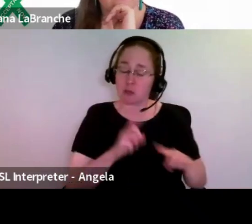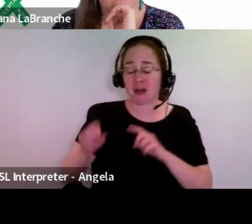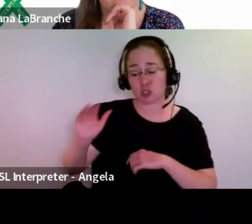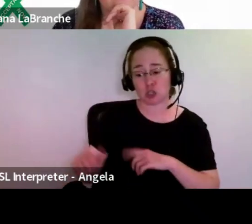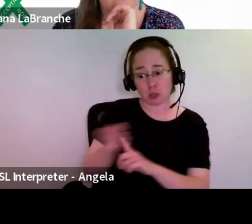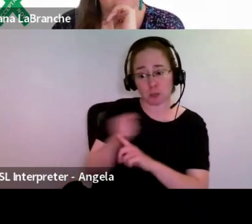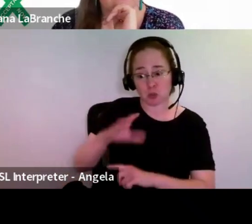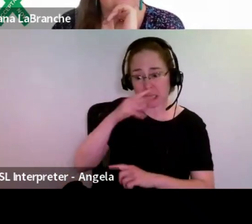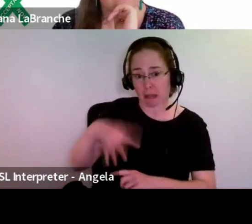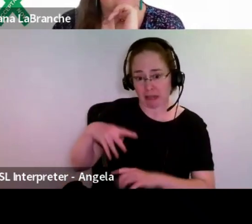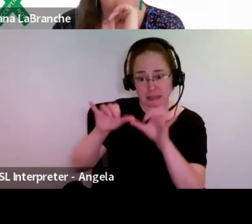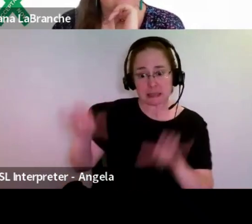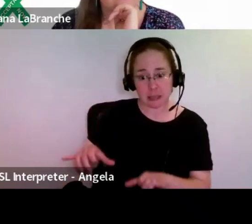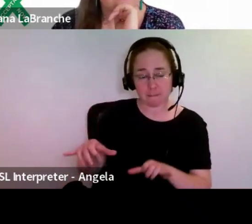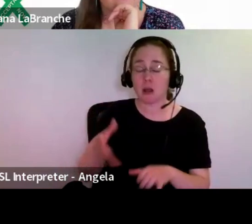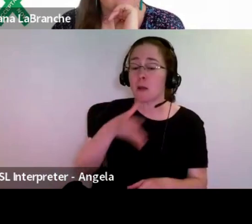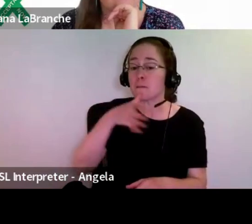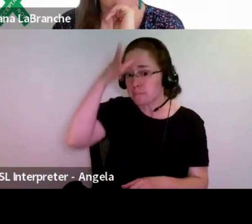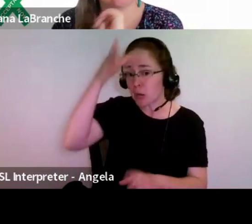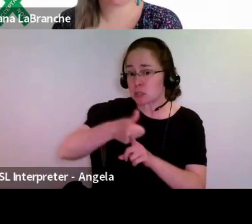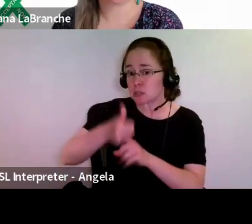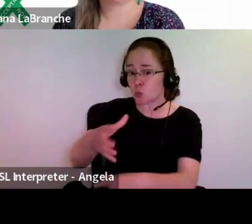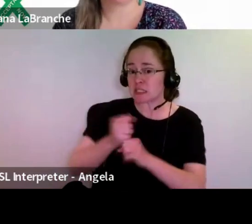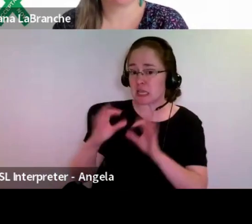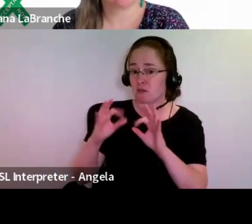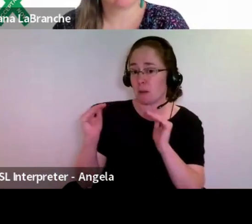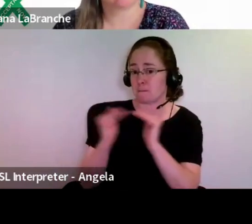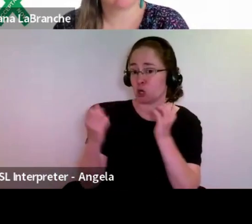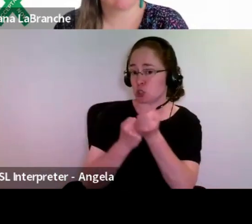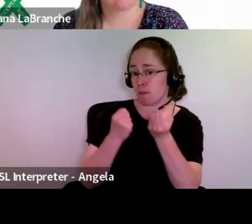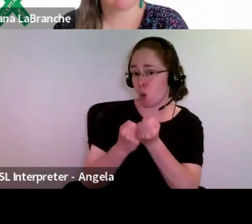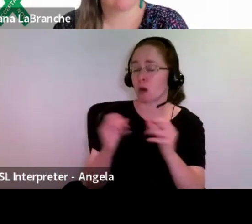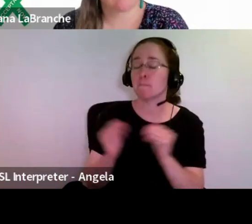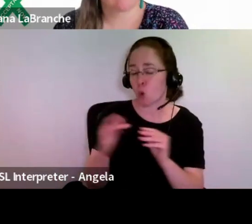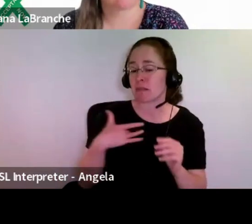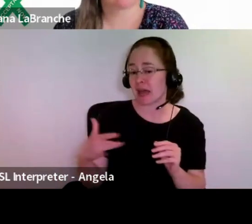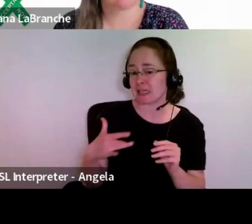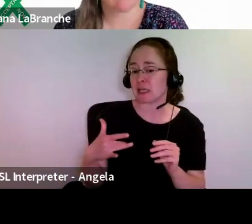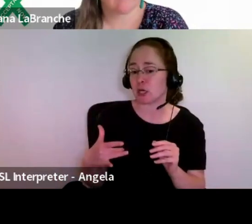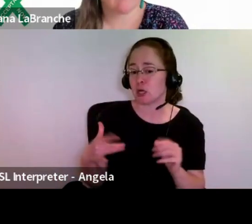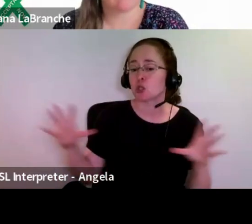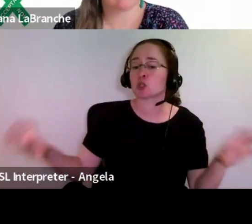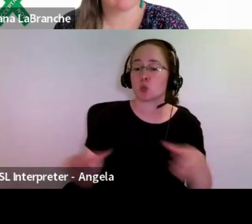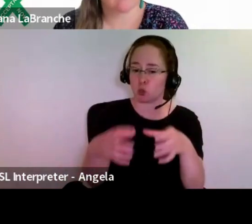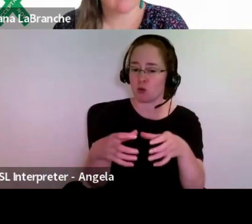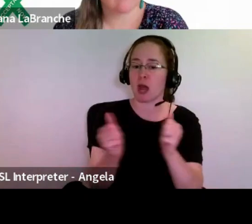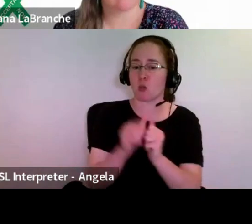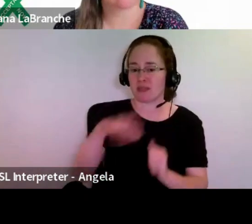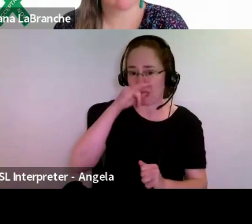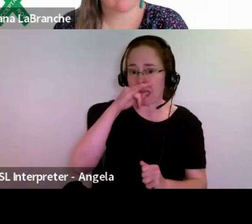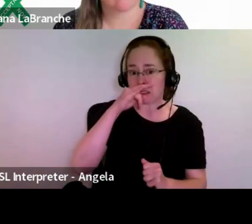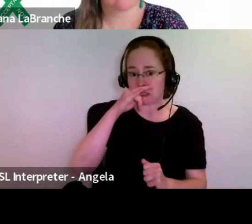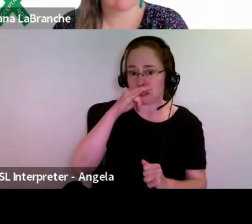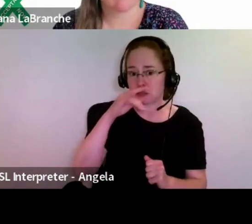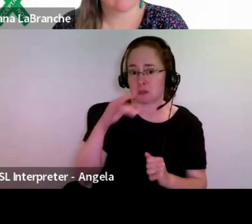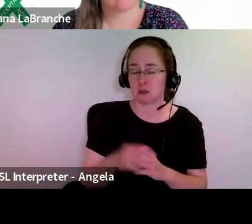system, parents who received peer support were more likely to reunify with their kids.